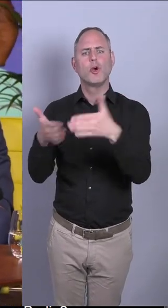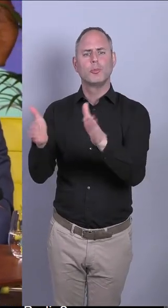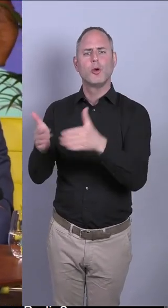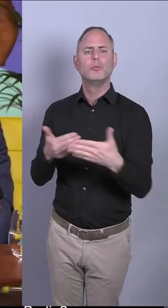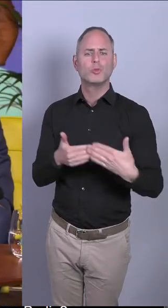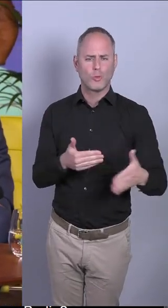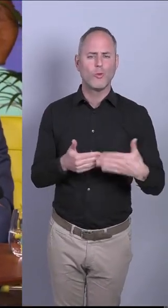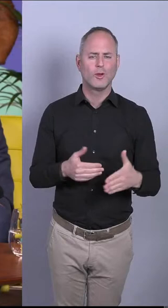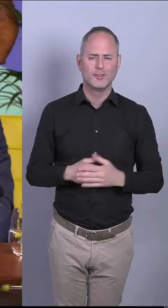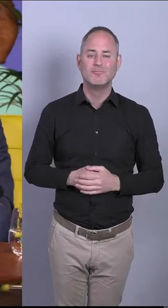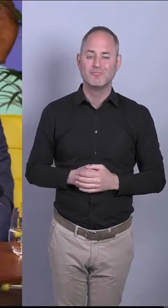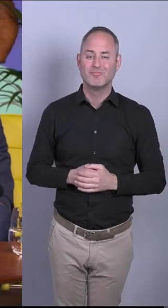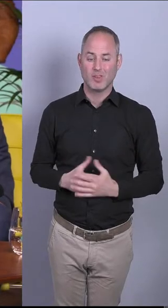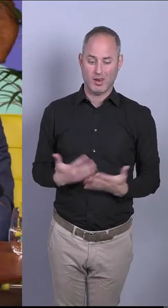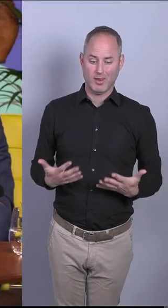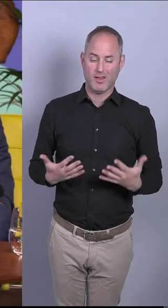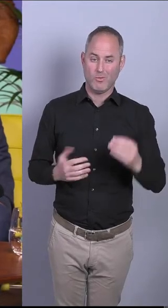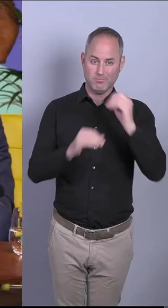something.